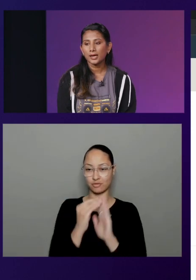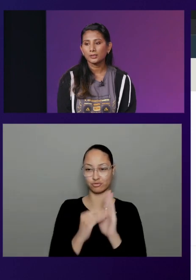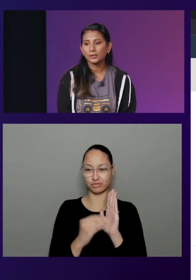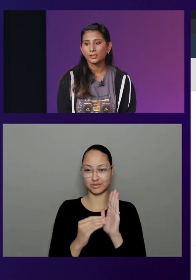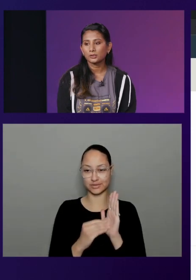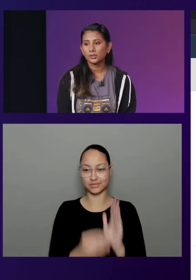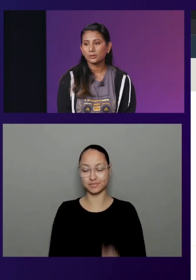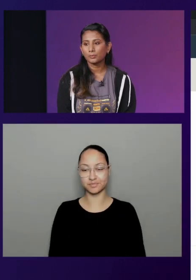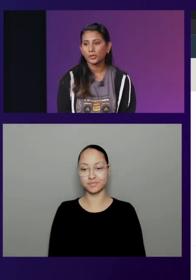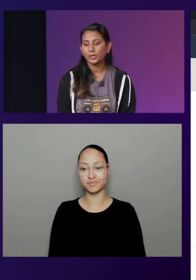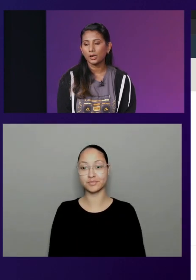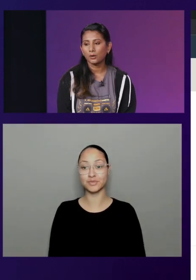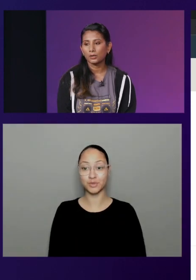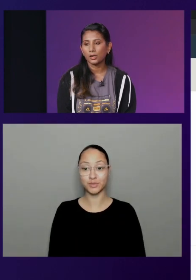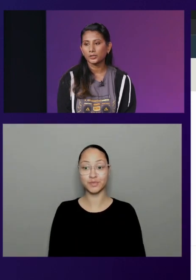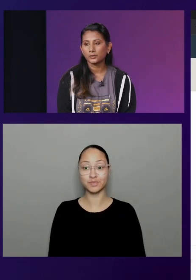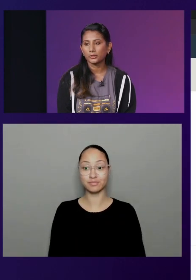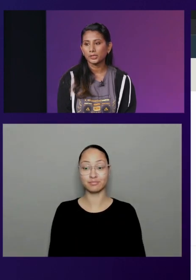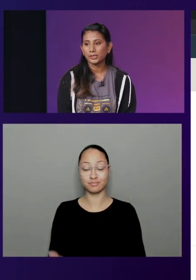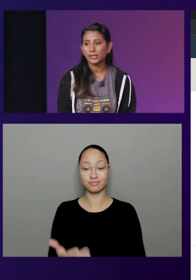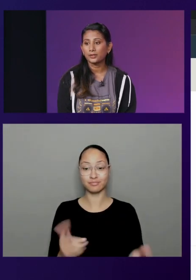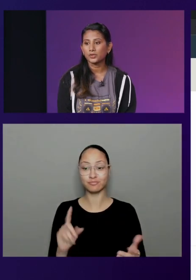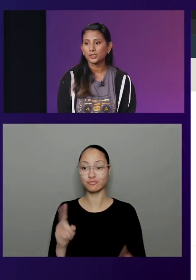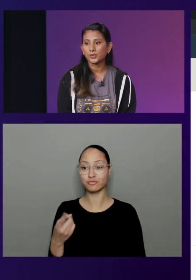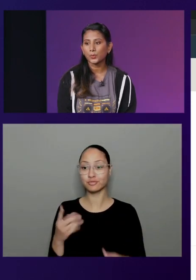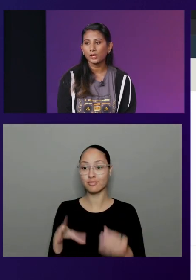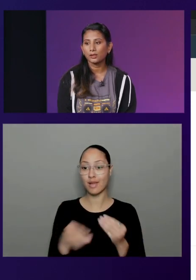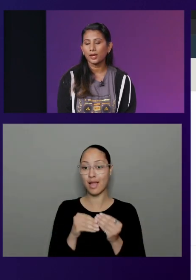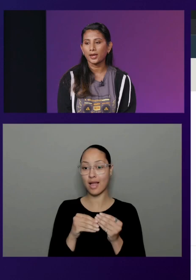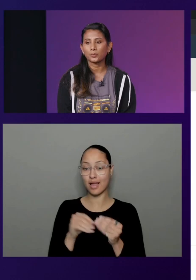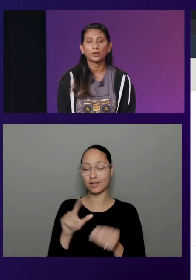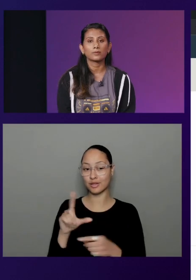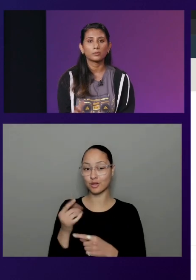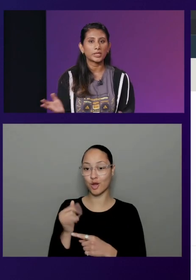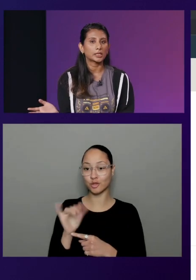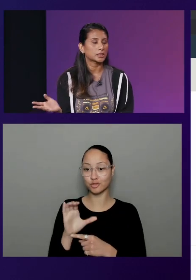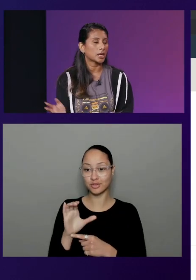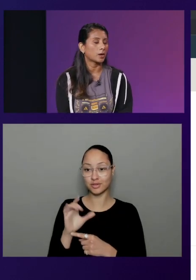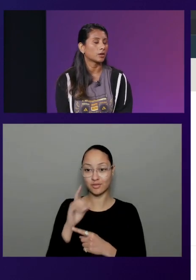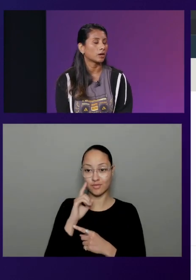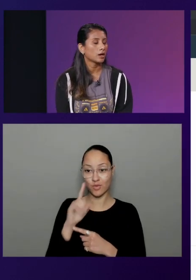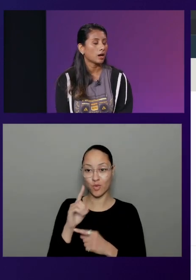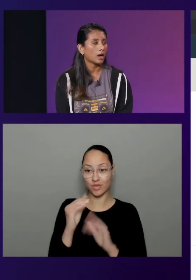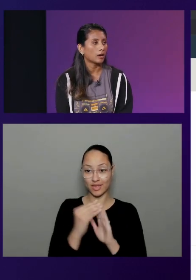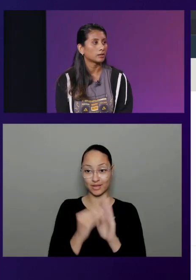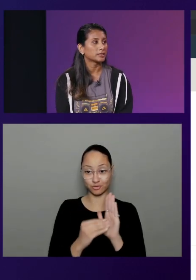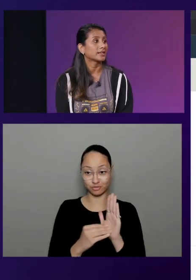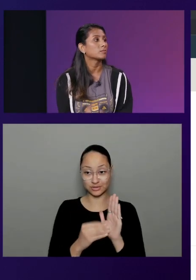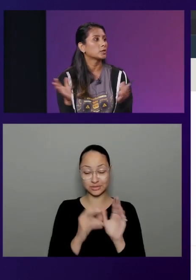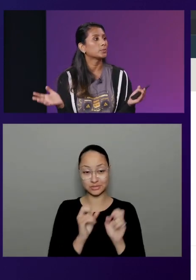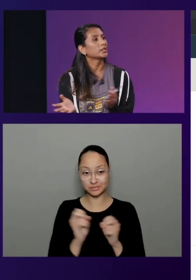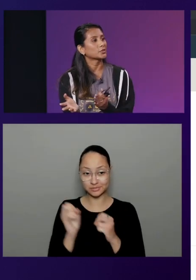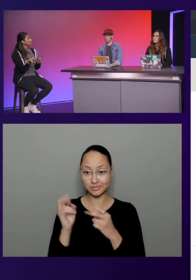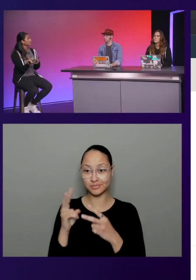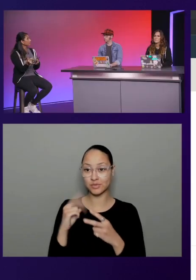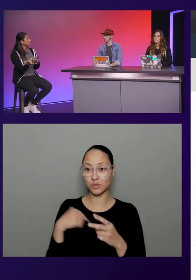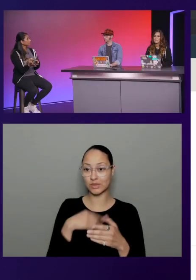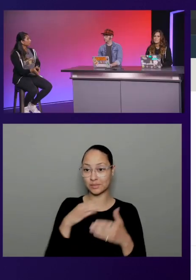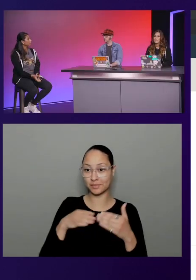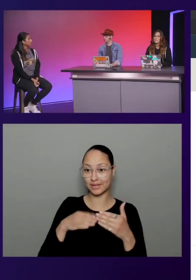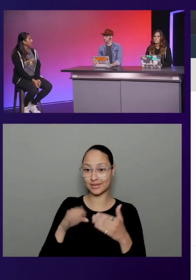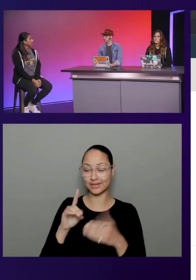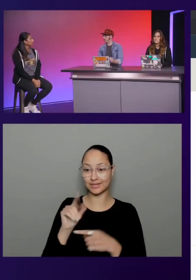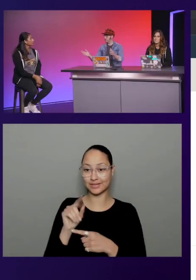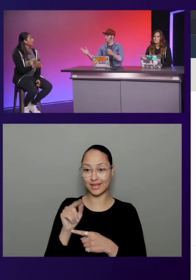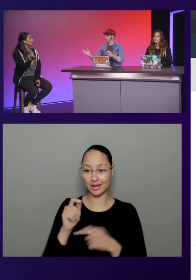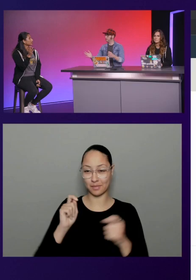And yeah, so let's just put in our logic for deleting entries as well. And we have completed our data manipulation step